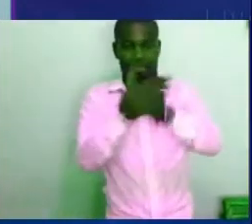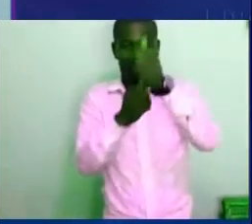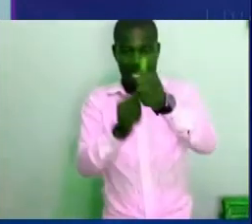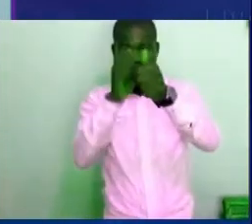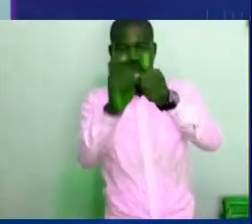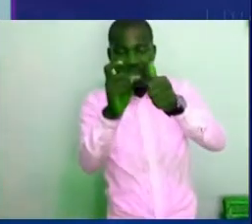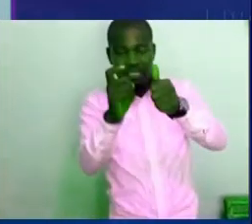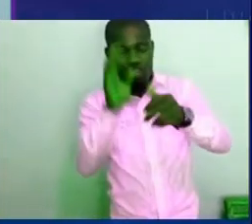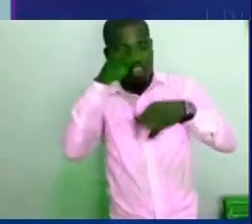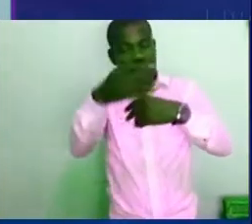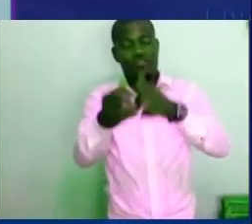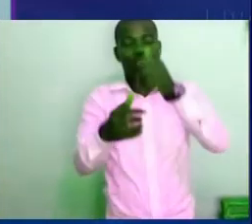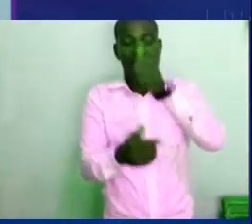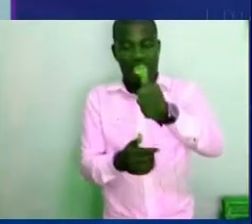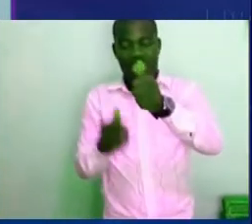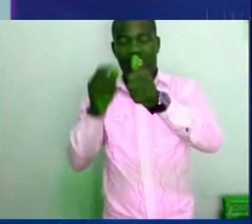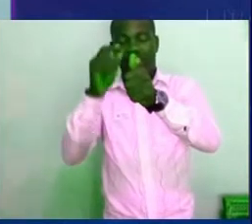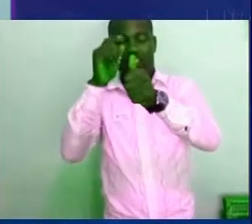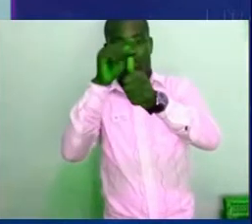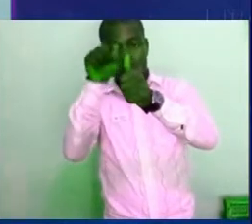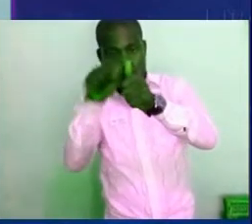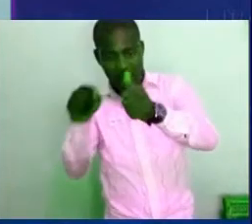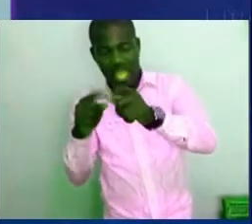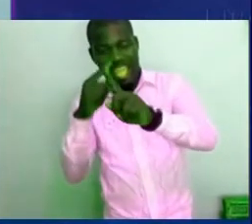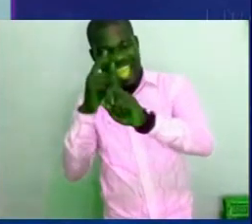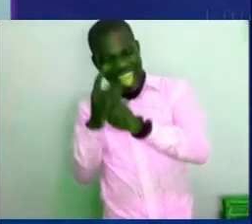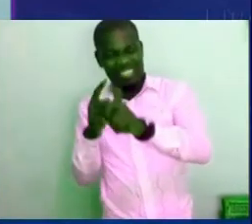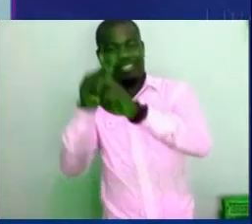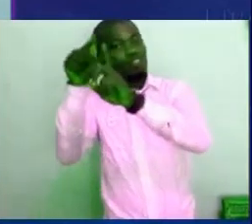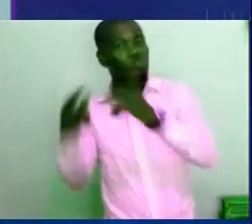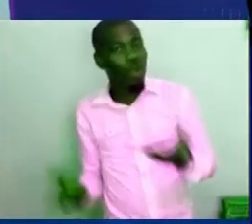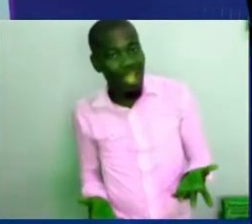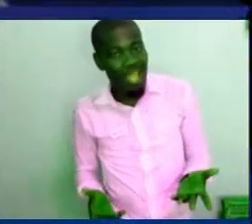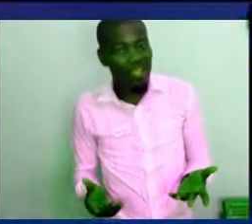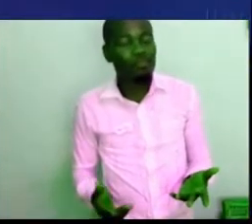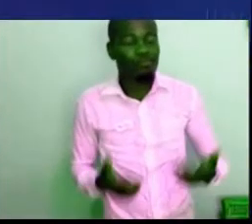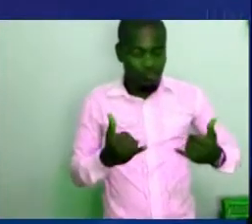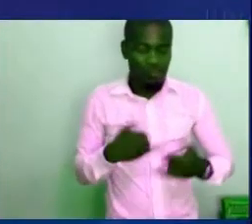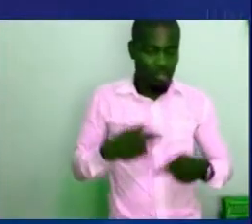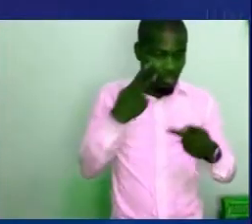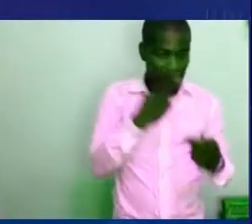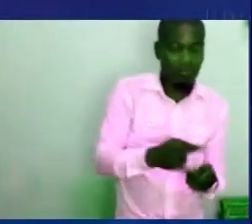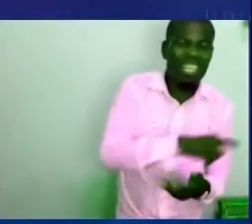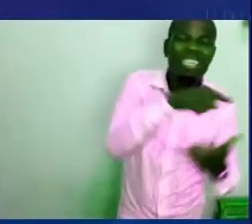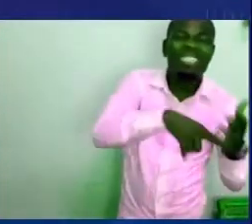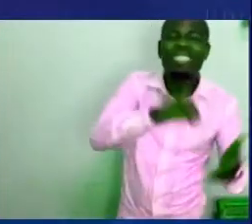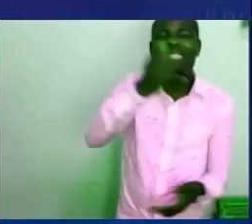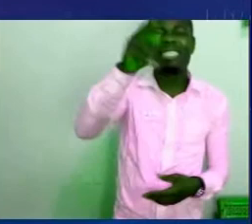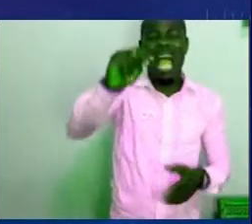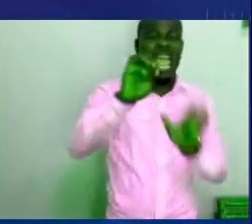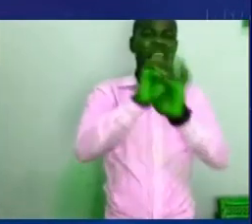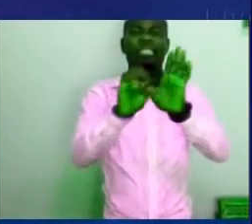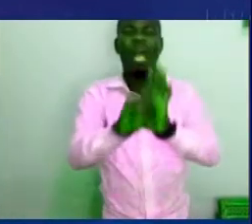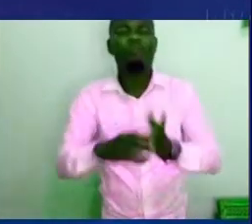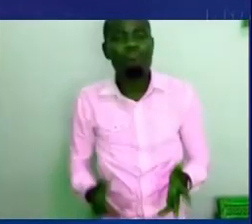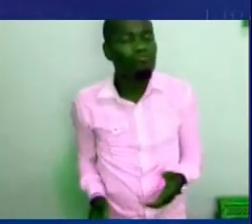multiply it, ax times ax will give you x squared, x squared. So let's proceed to